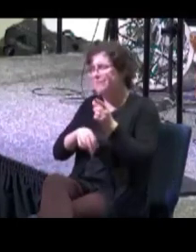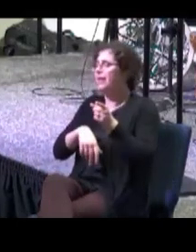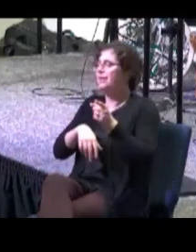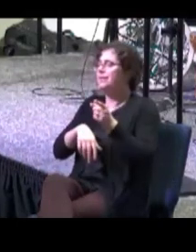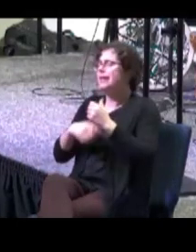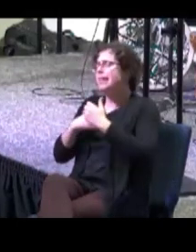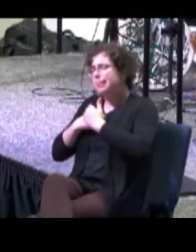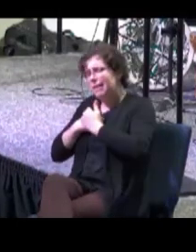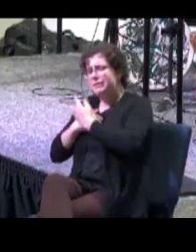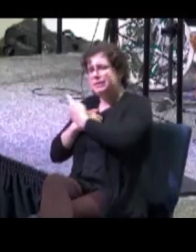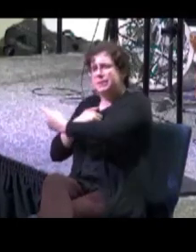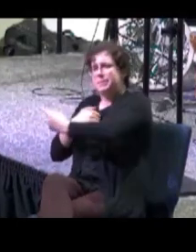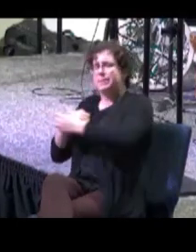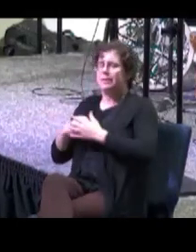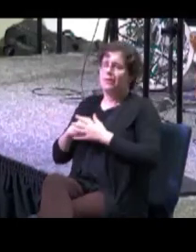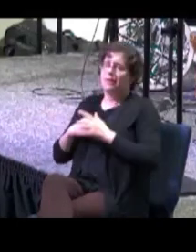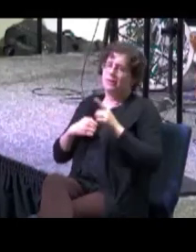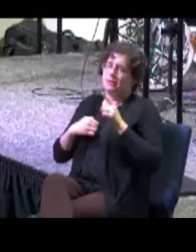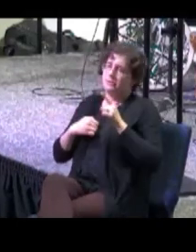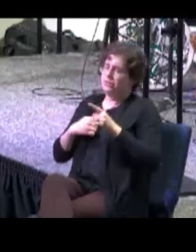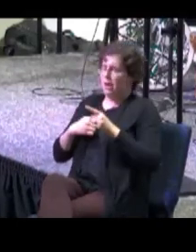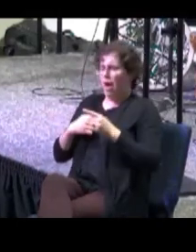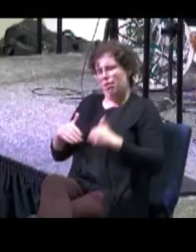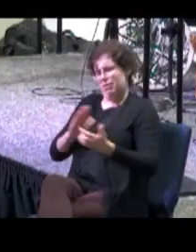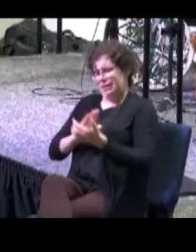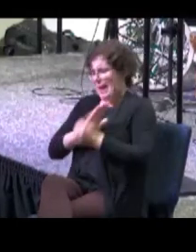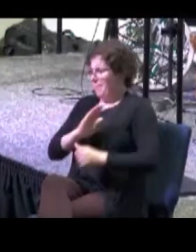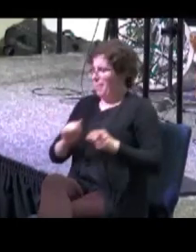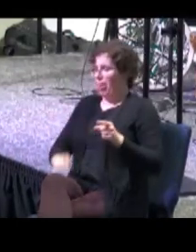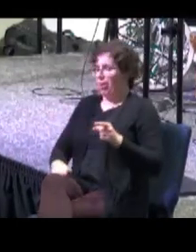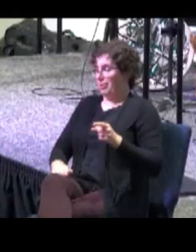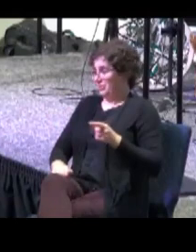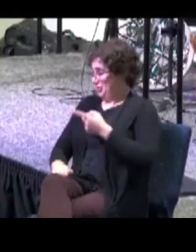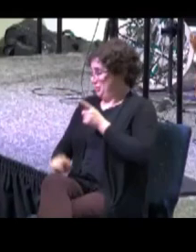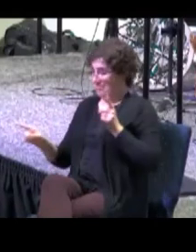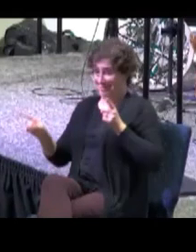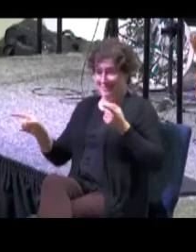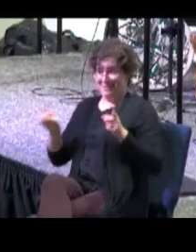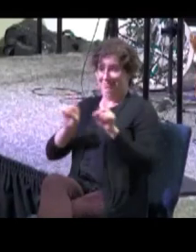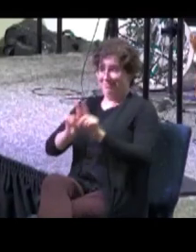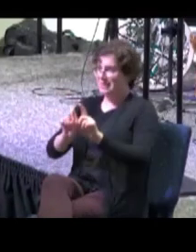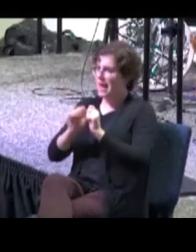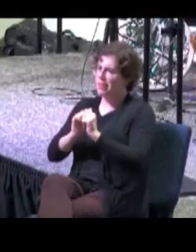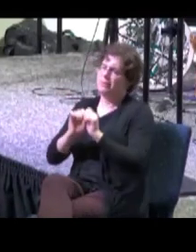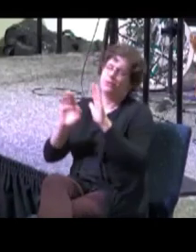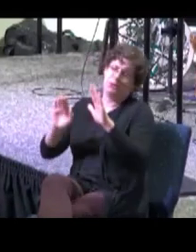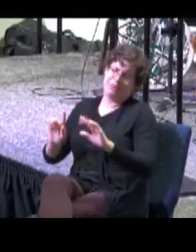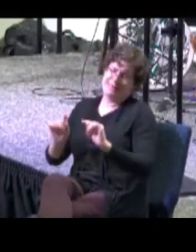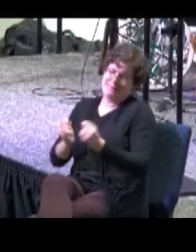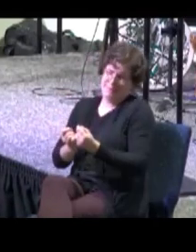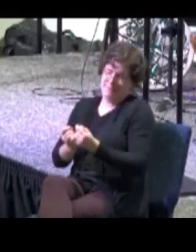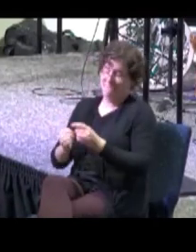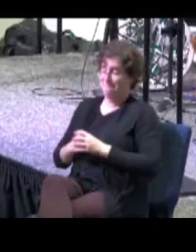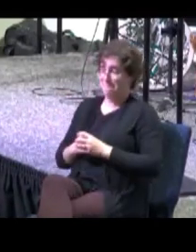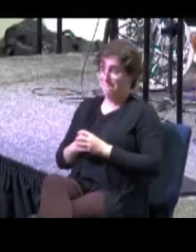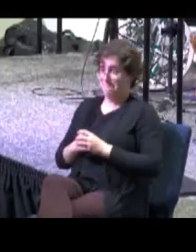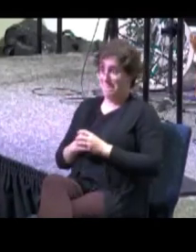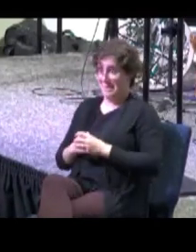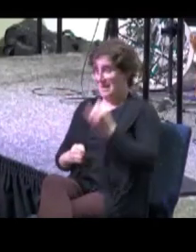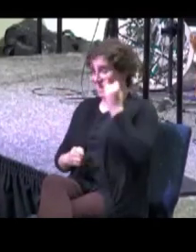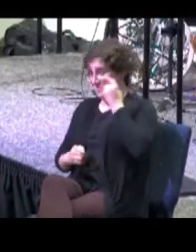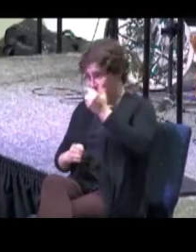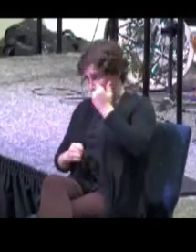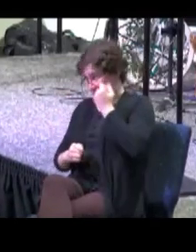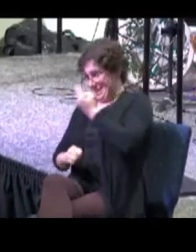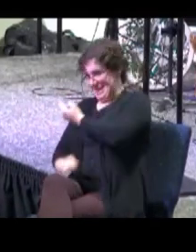wife, and oh, so capable. They made a great team. To know John Beekman was to